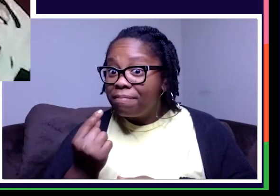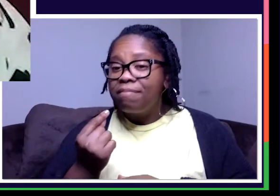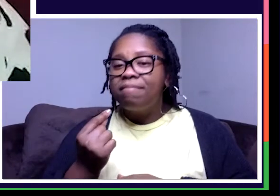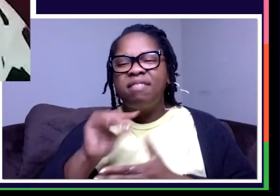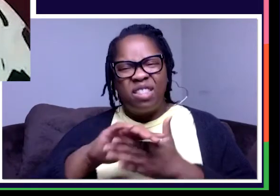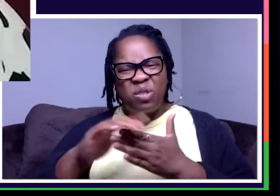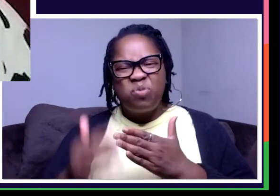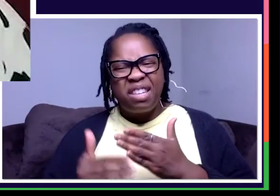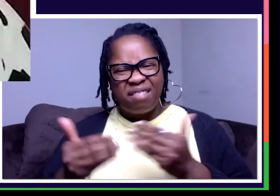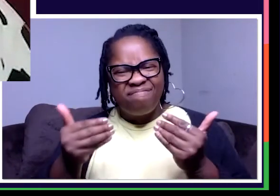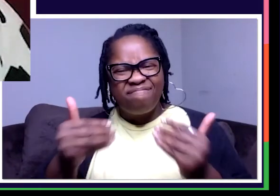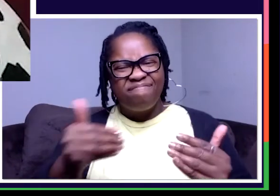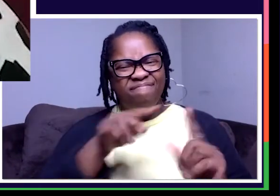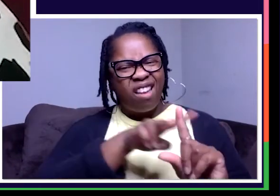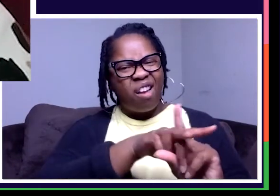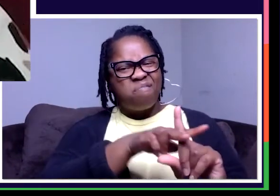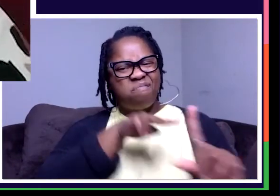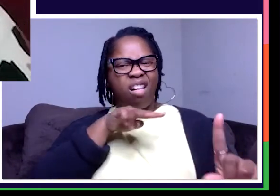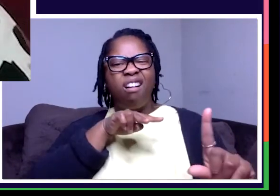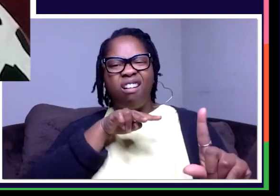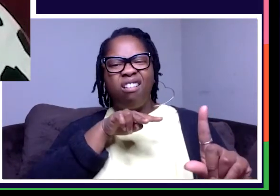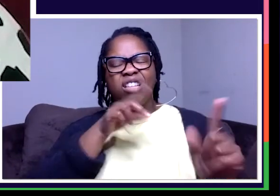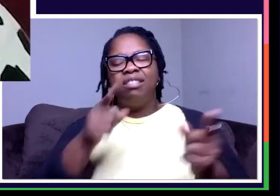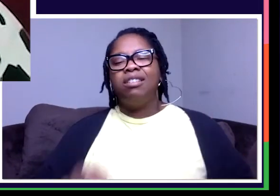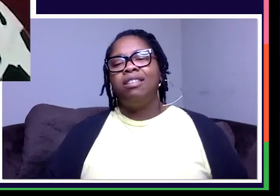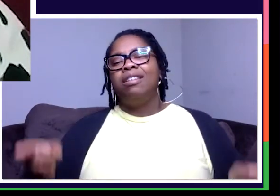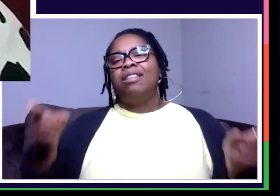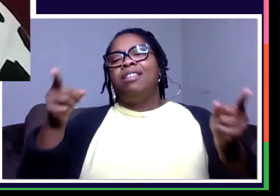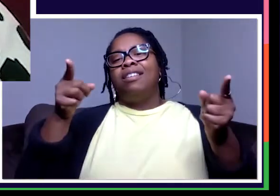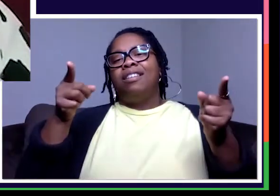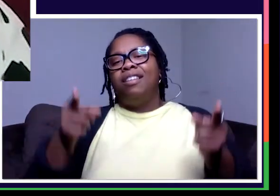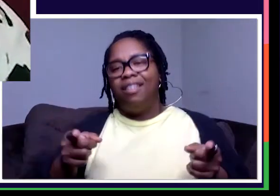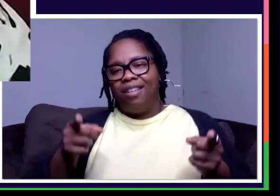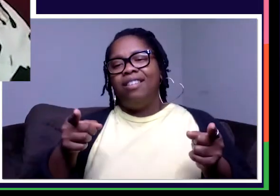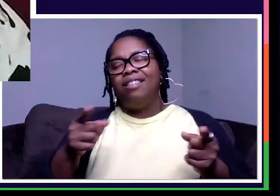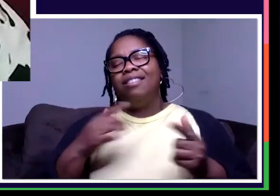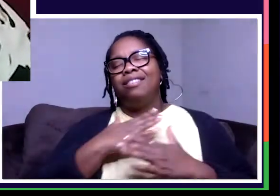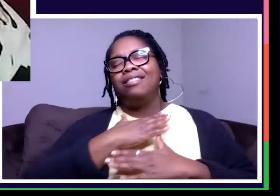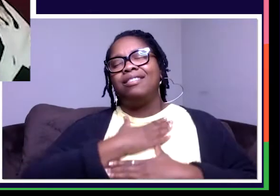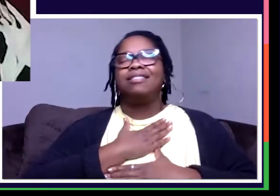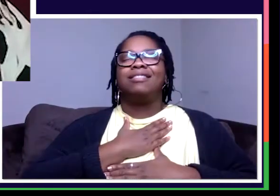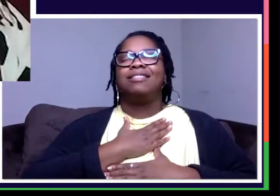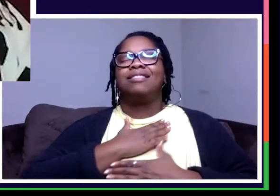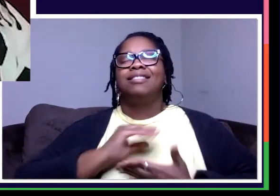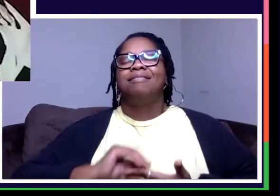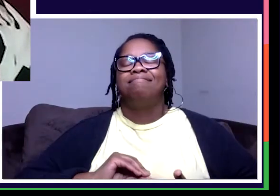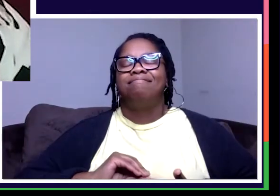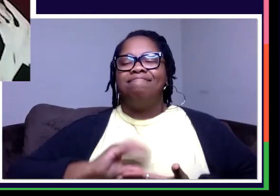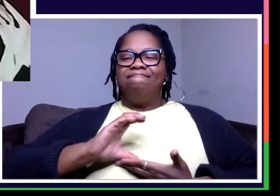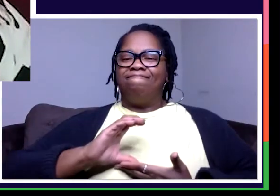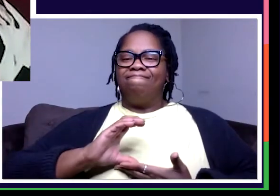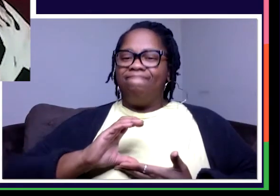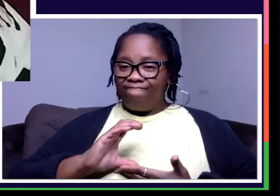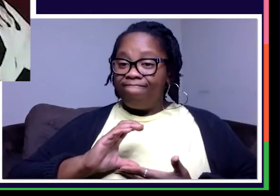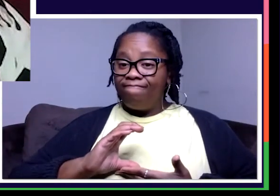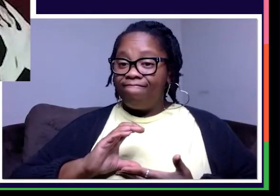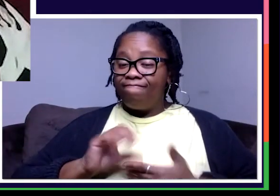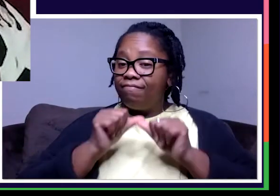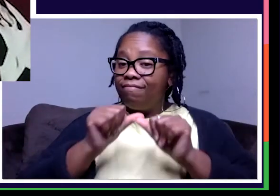this weekend, unplug, rest, and replenish.